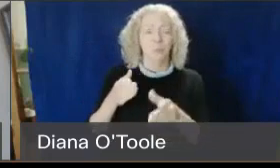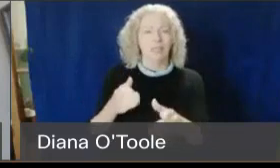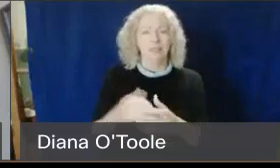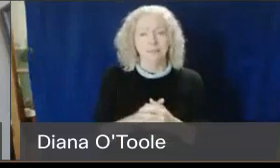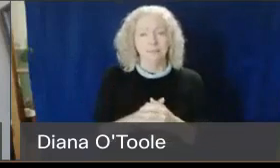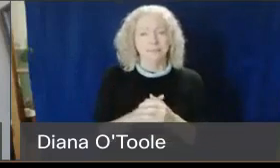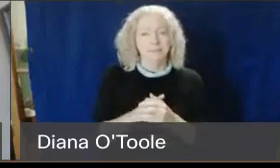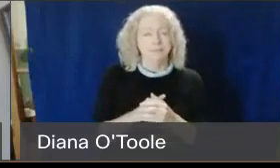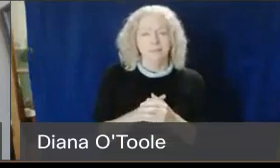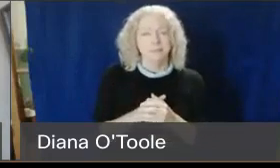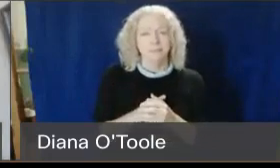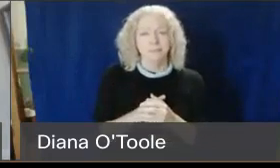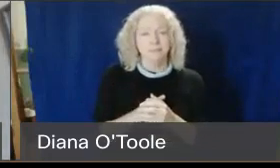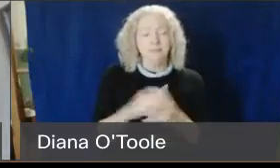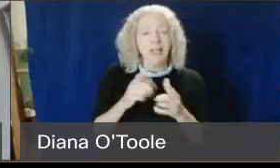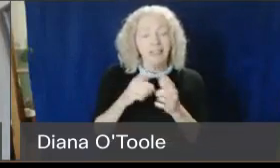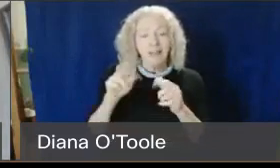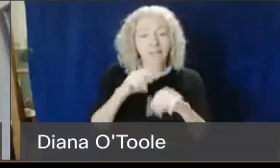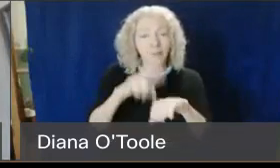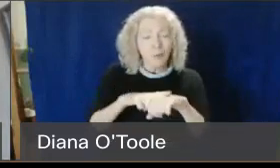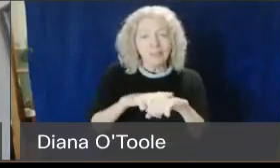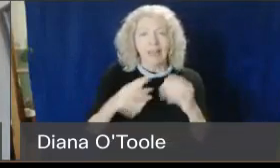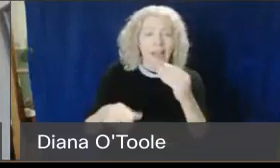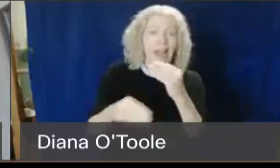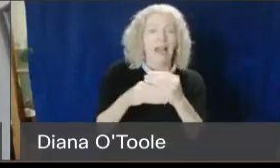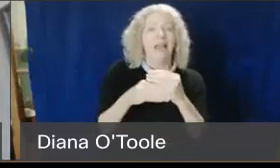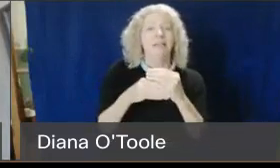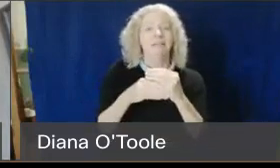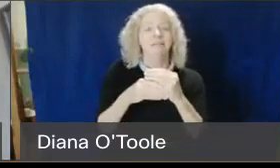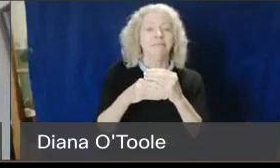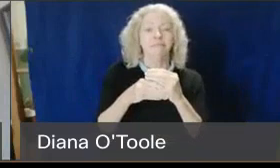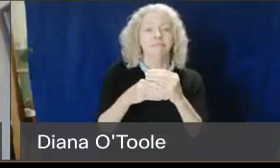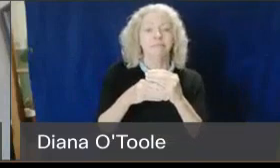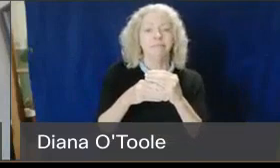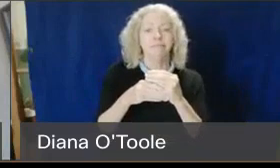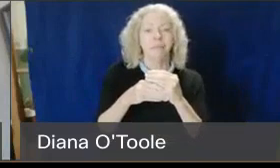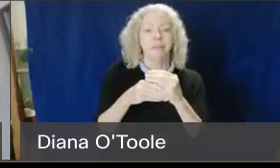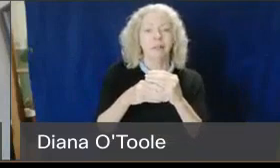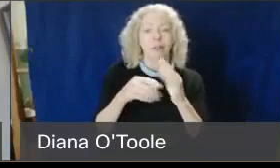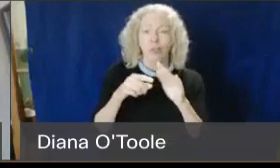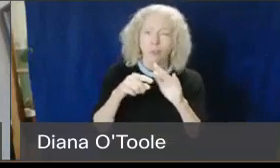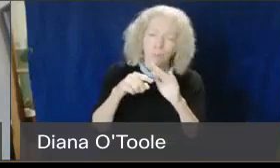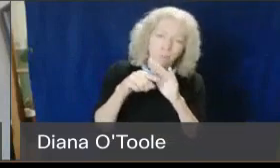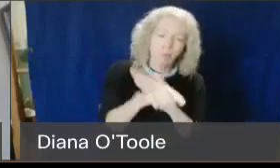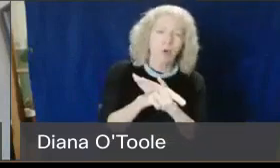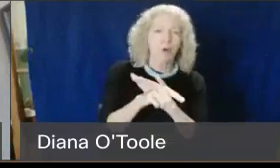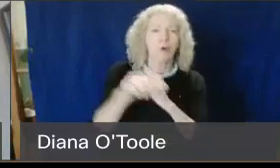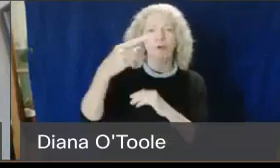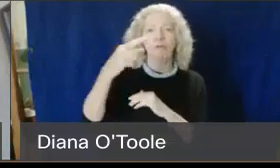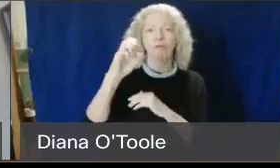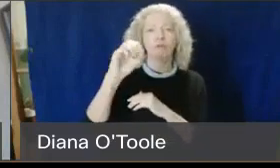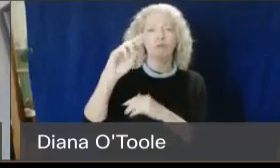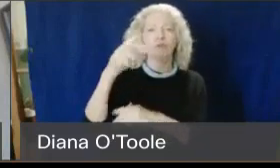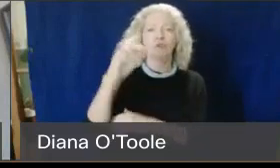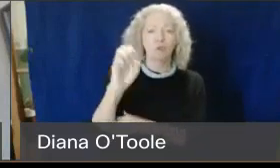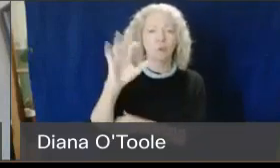course, layered on top of that is the murder of George Floyd and the